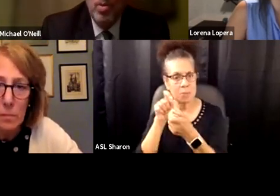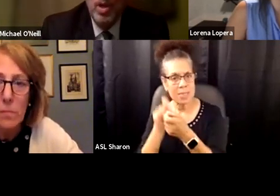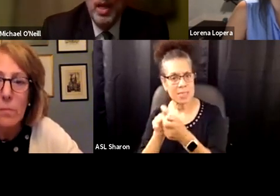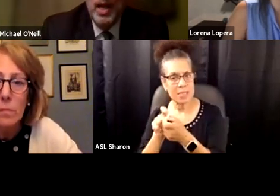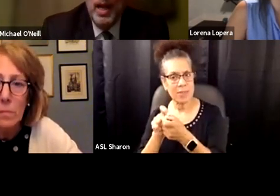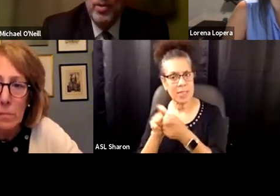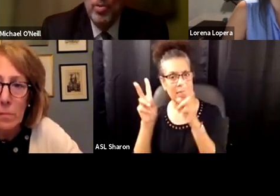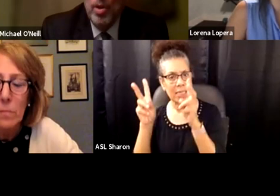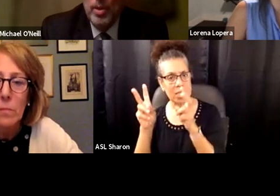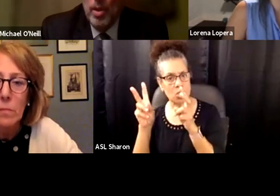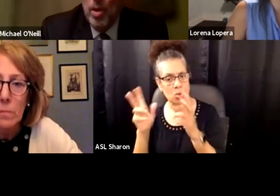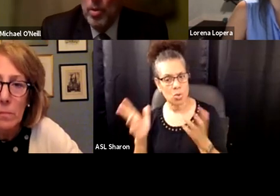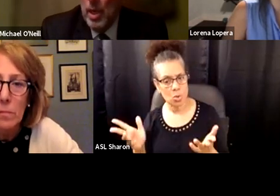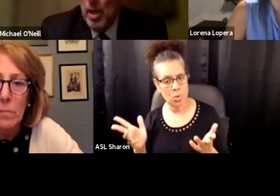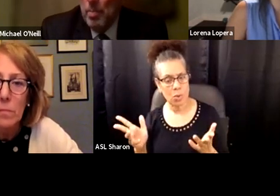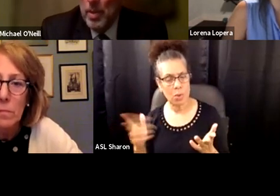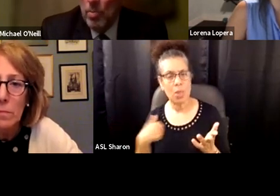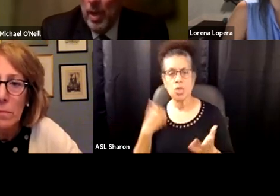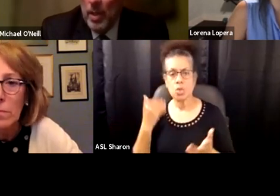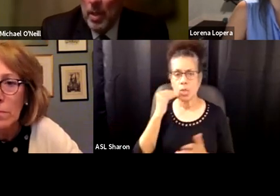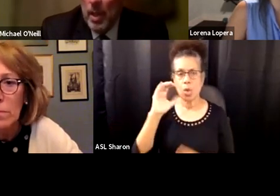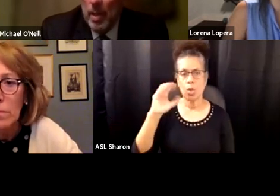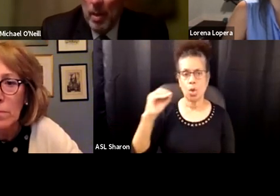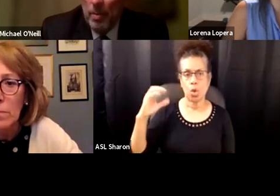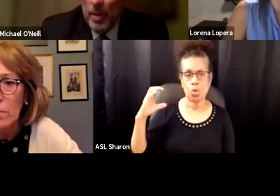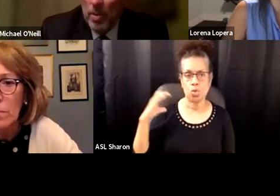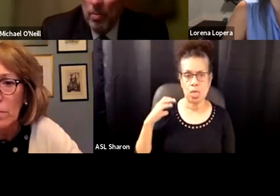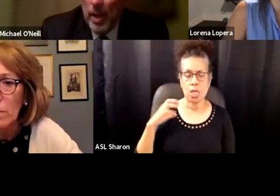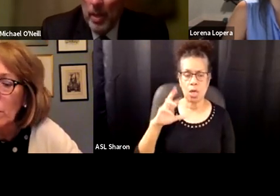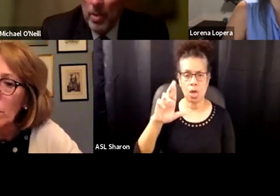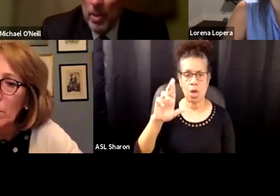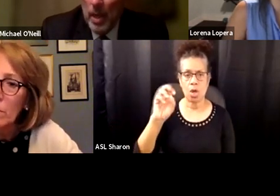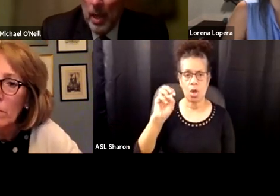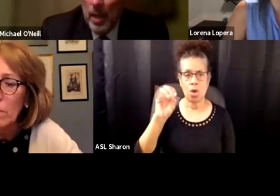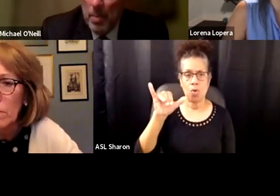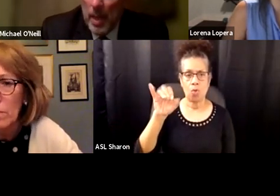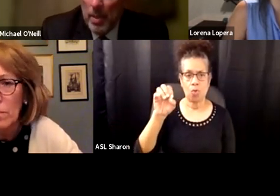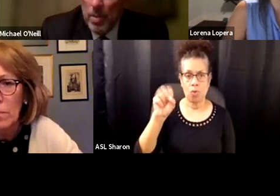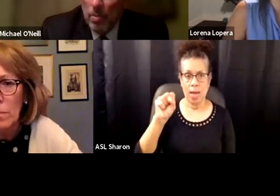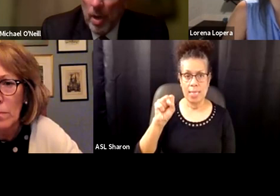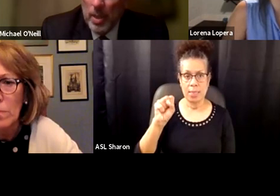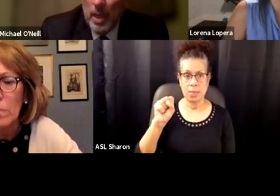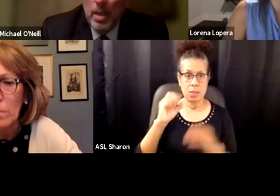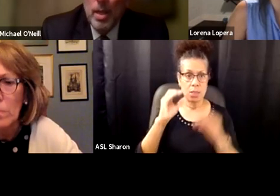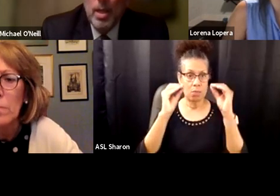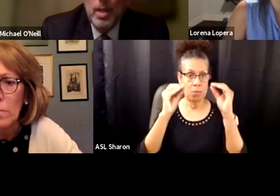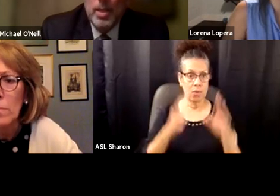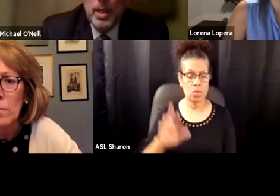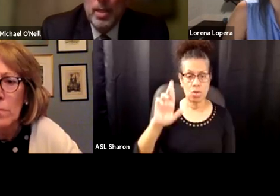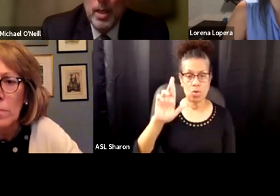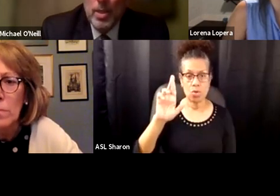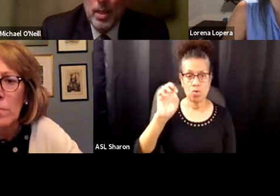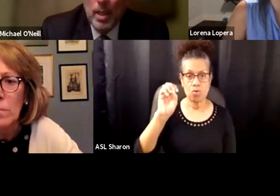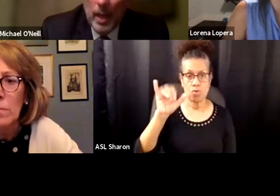and so i do know that the co-chair miss ray's uh professor reyes uh amaze rusteen